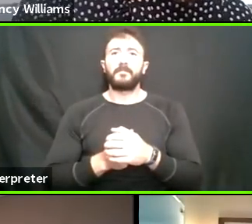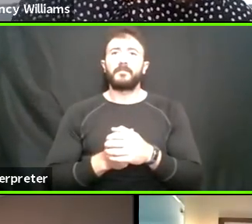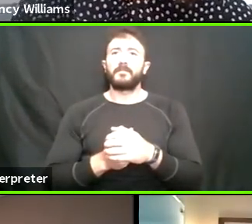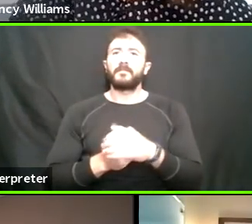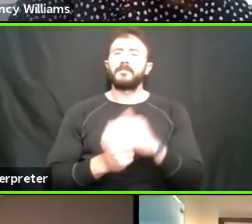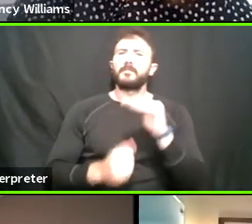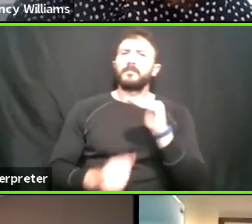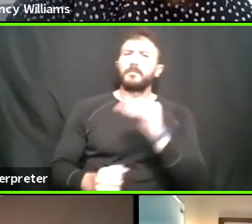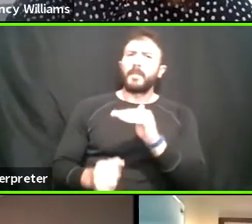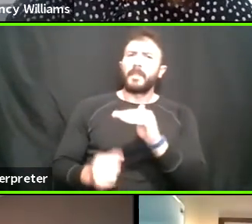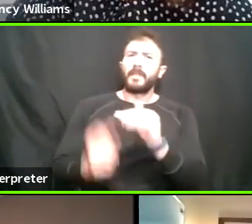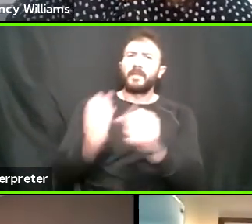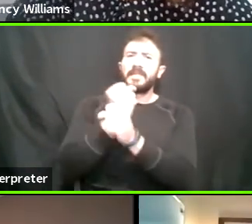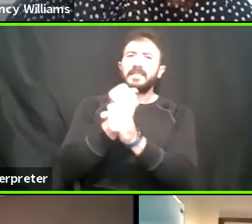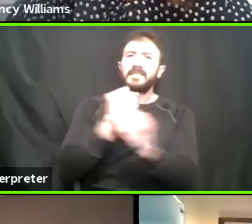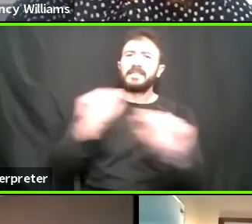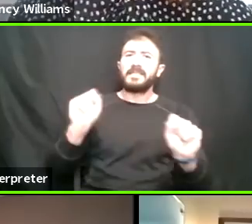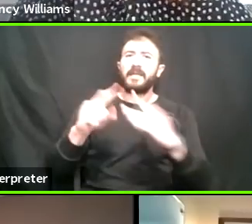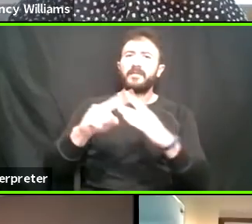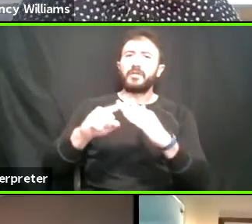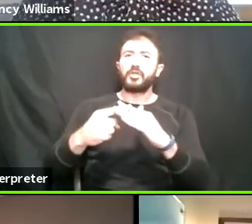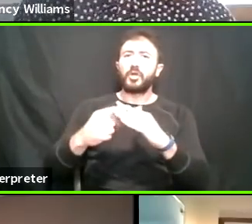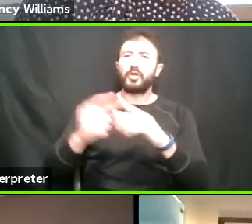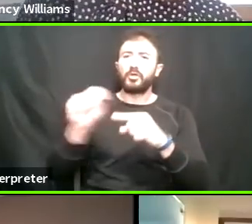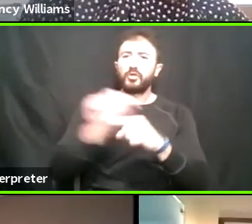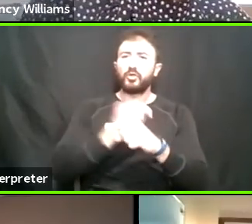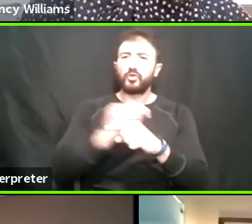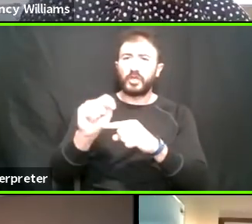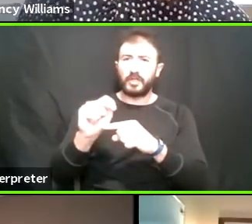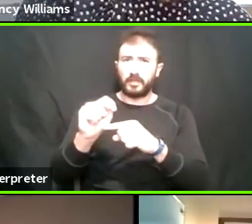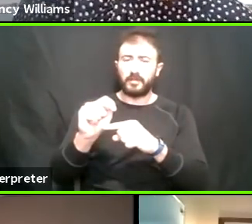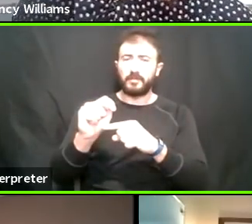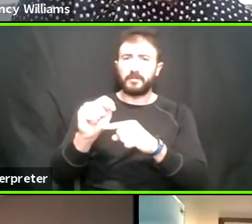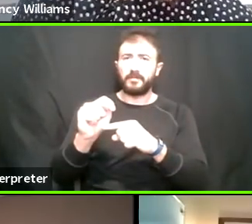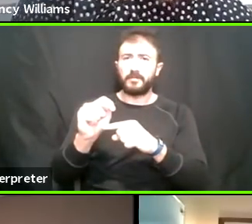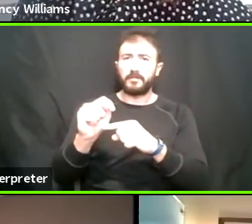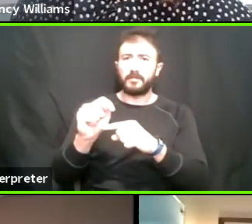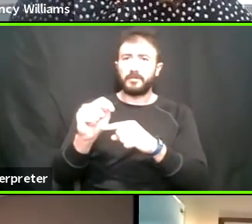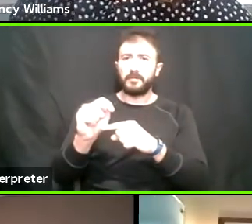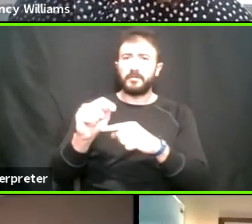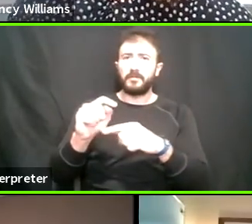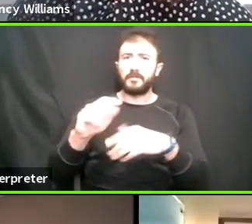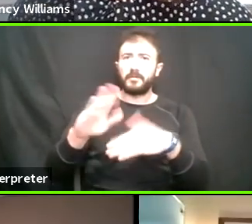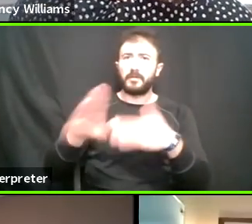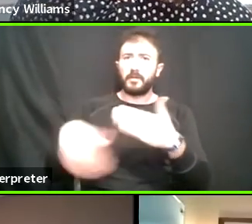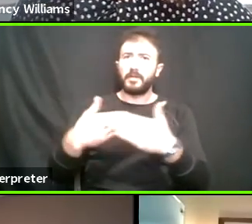Start training modules that everyone is supposed to get done,